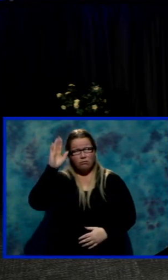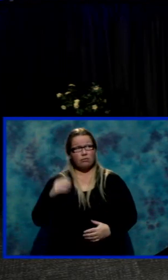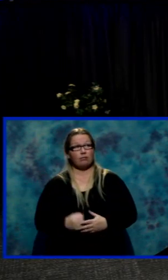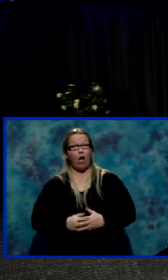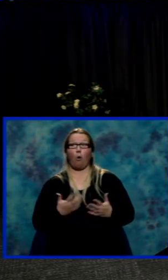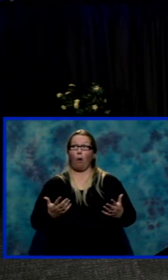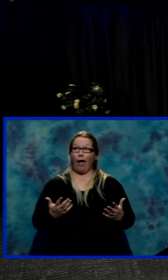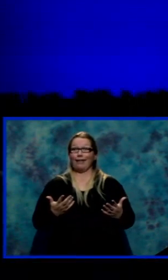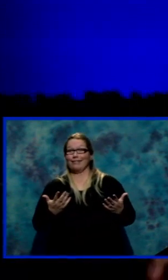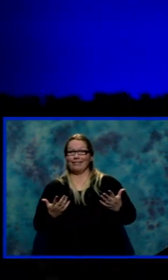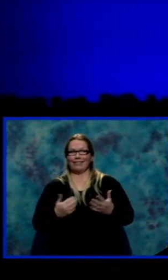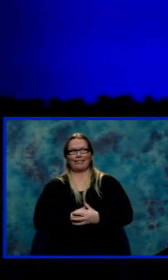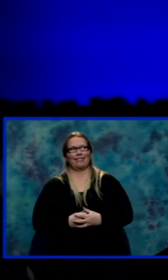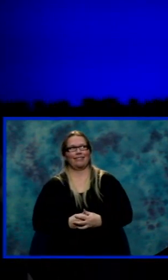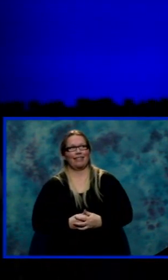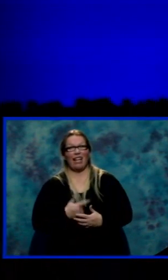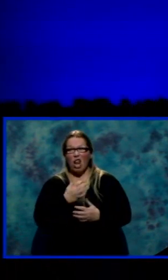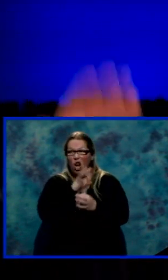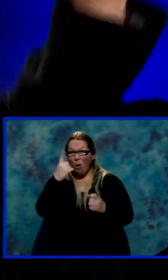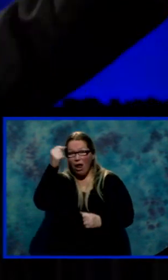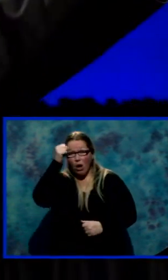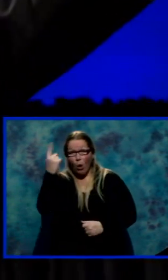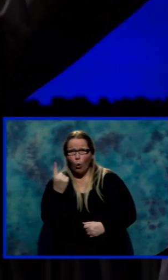brother. Is there no one?